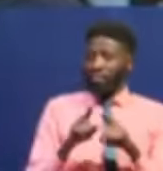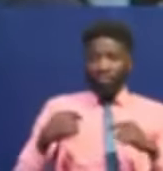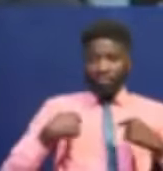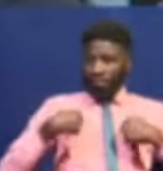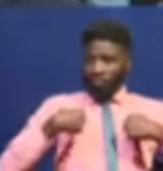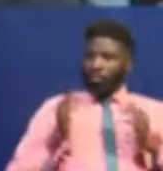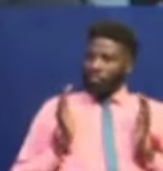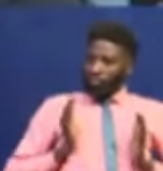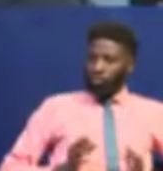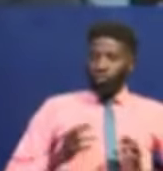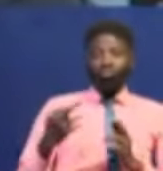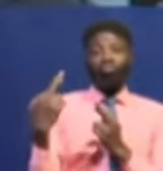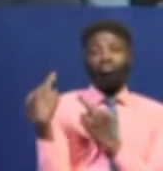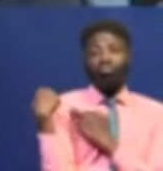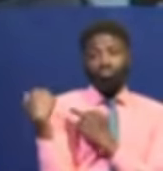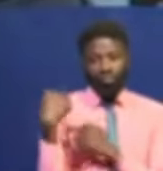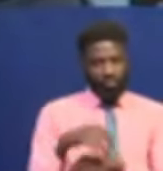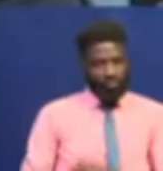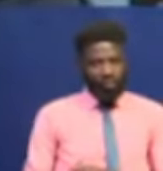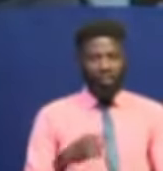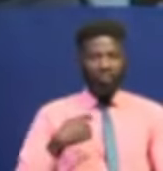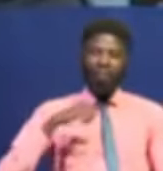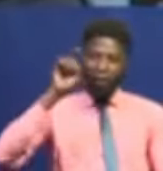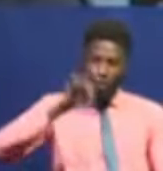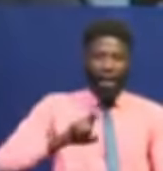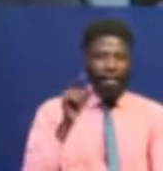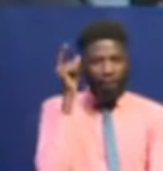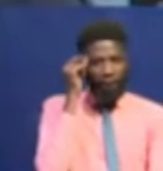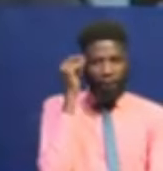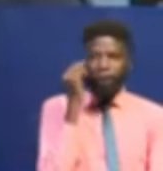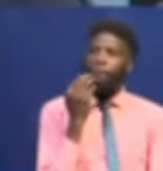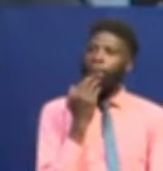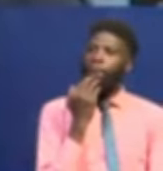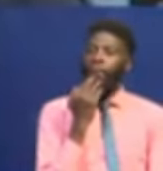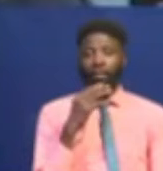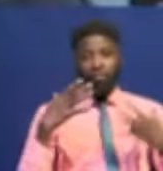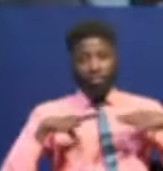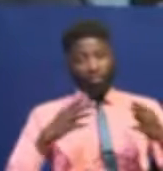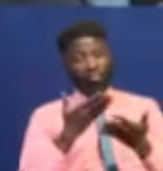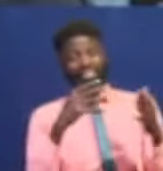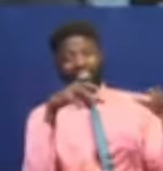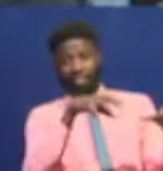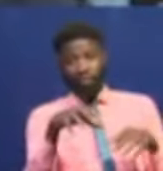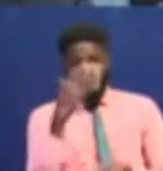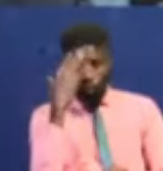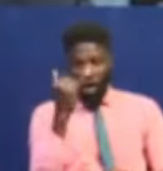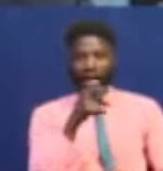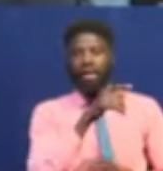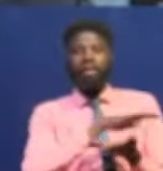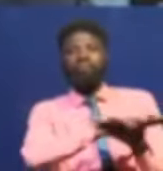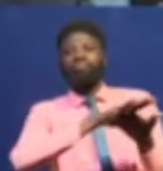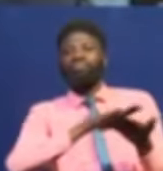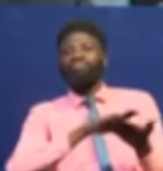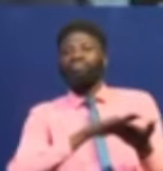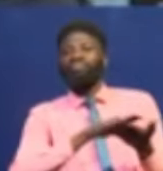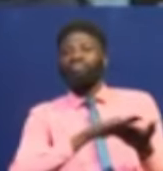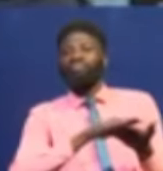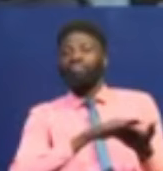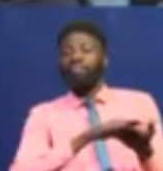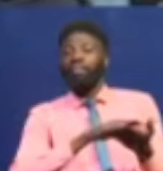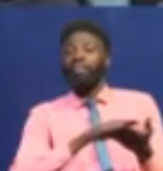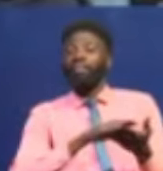is responsible, I must think about those who are suffering because they were innocent. But